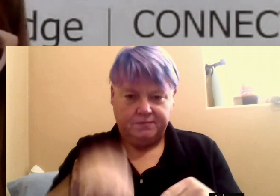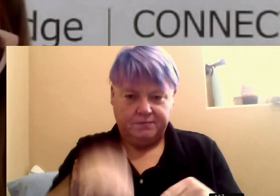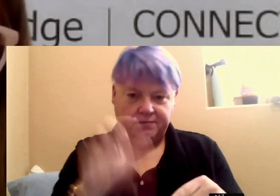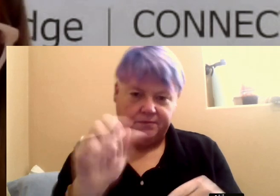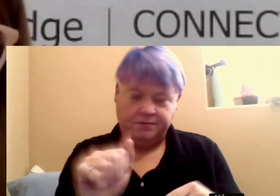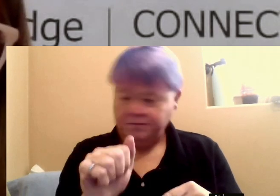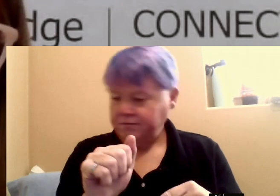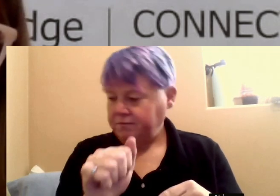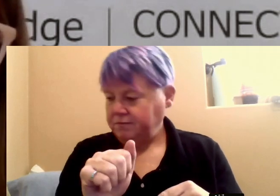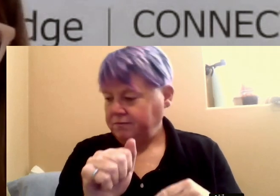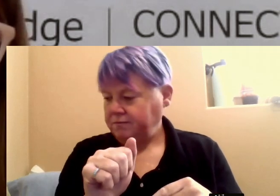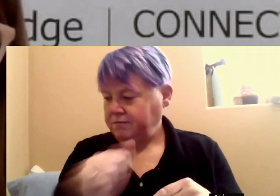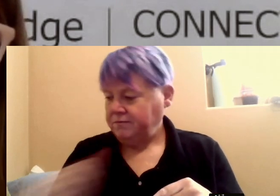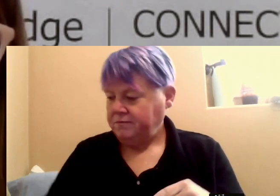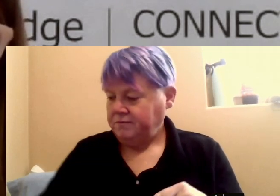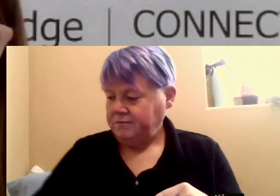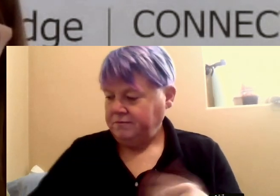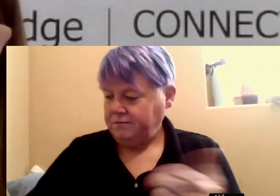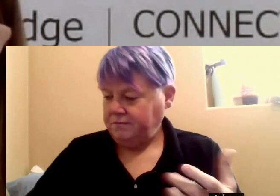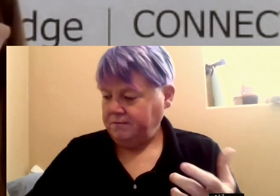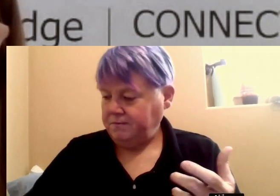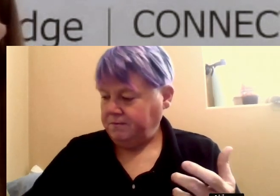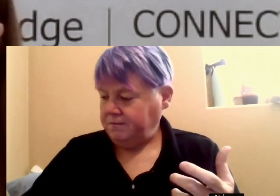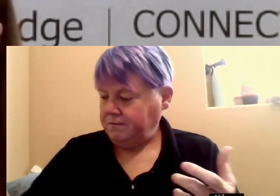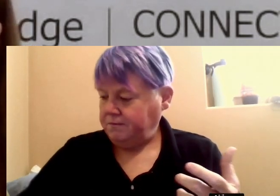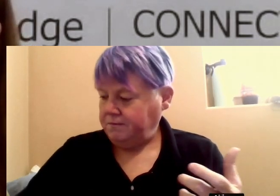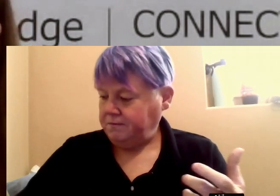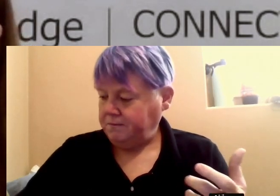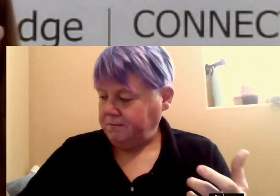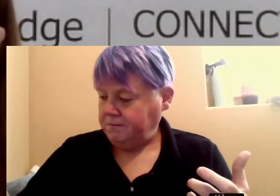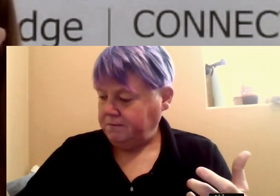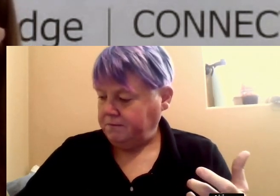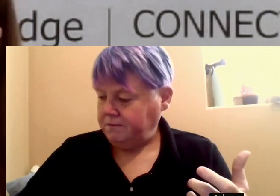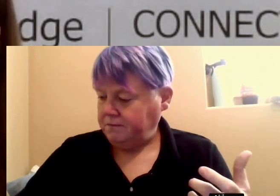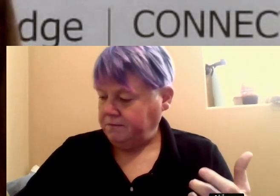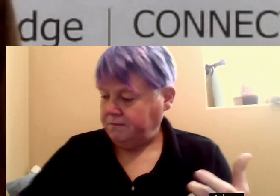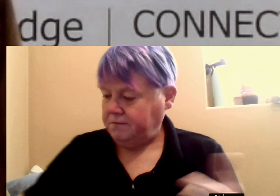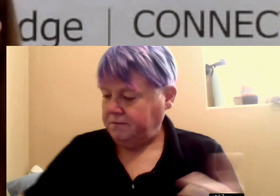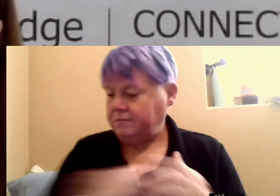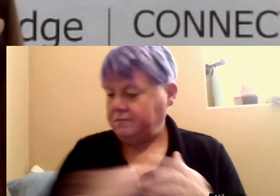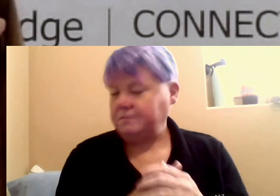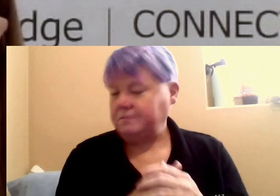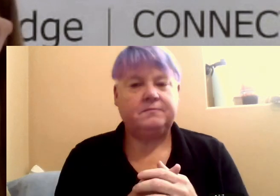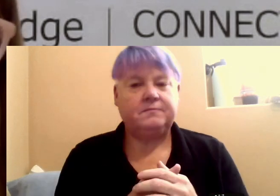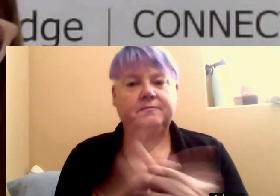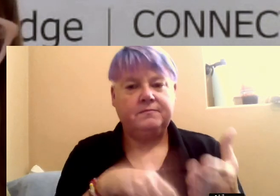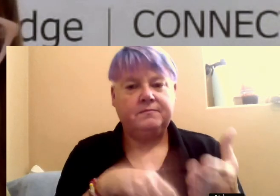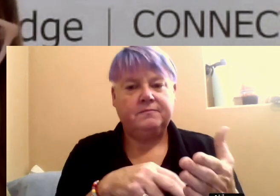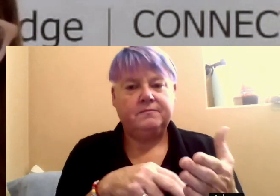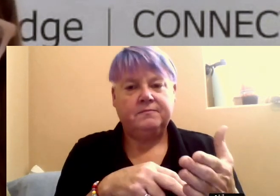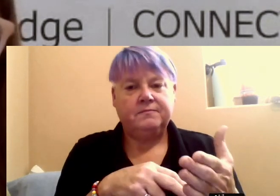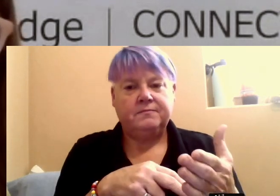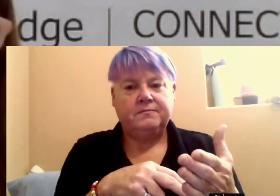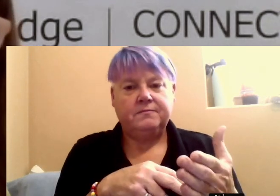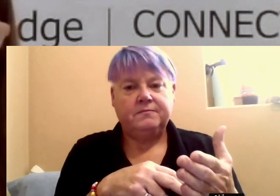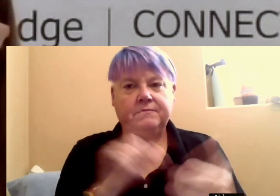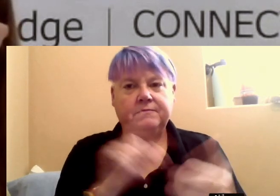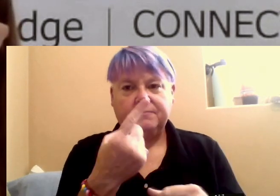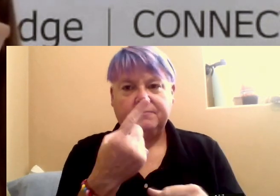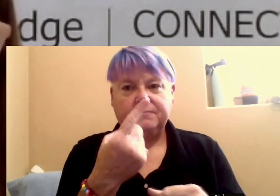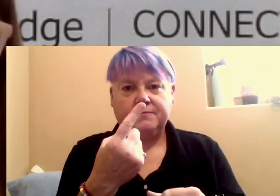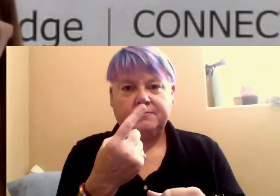the question answer, and we will answer them after everybody has read their little part. So is it okay if you go first,